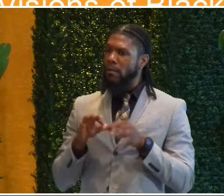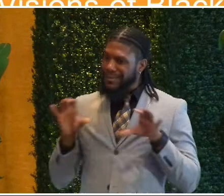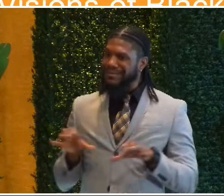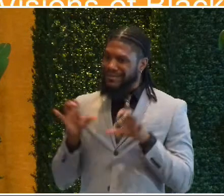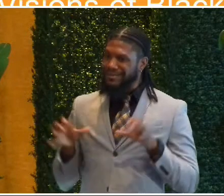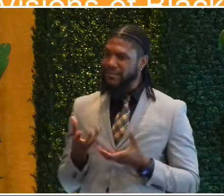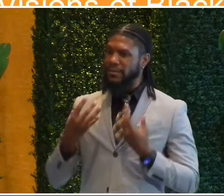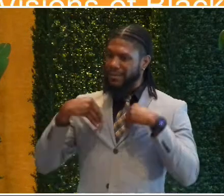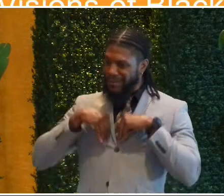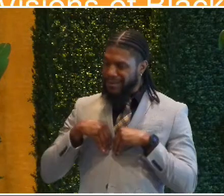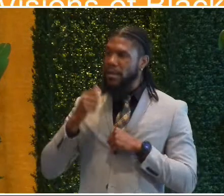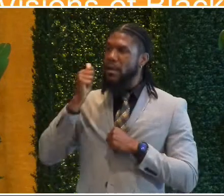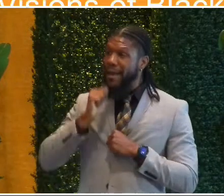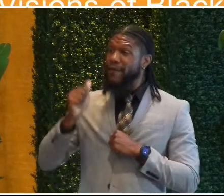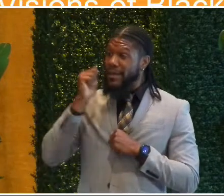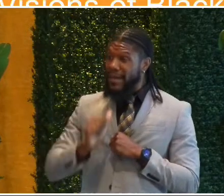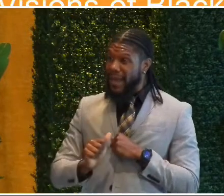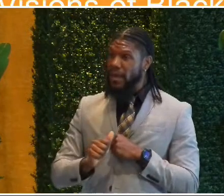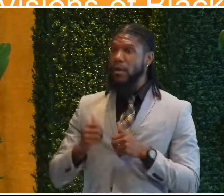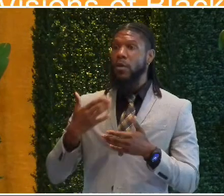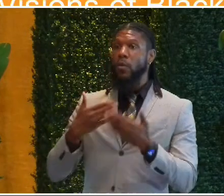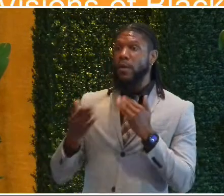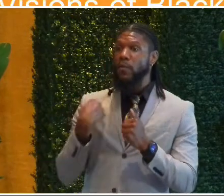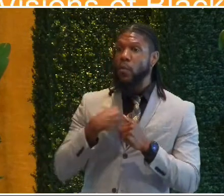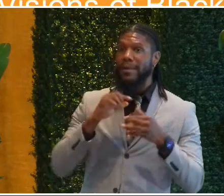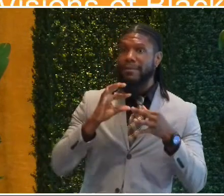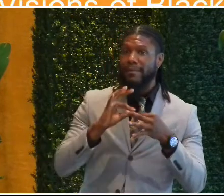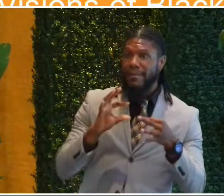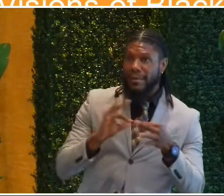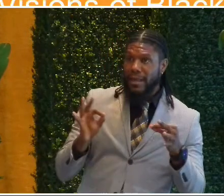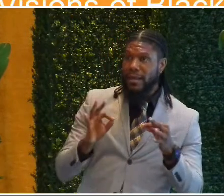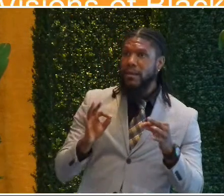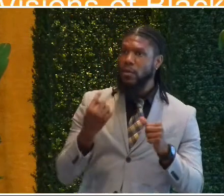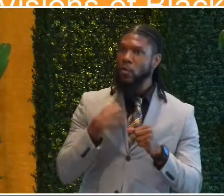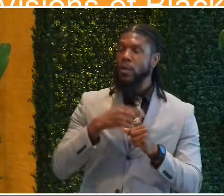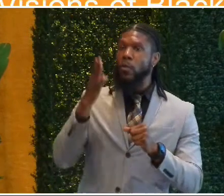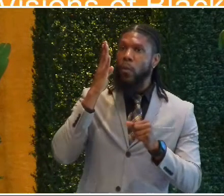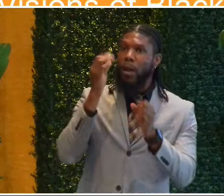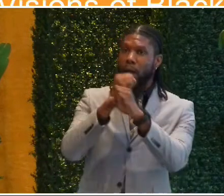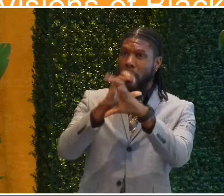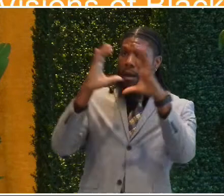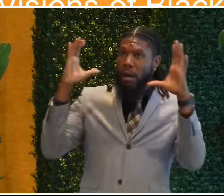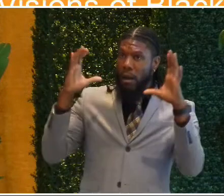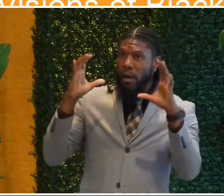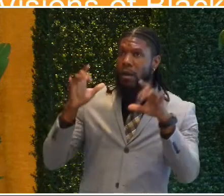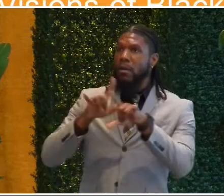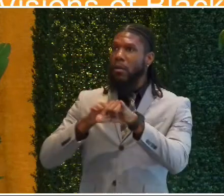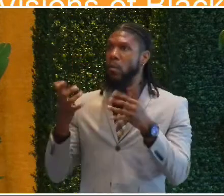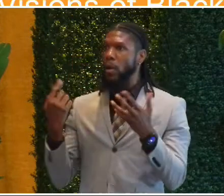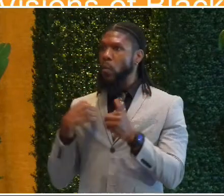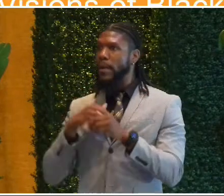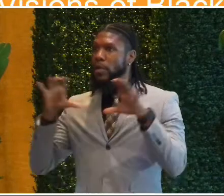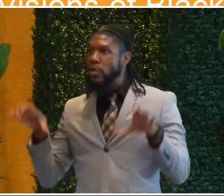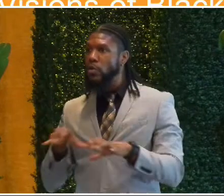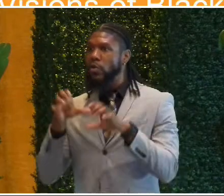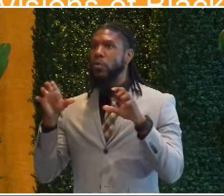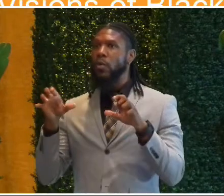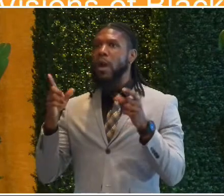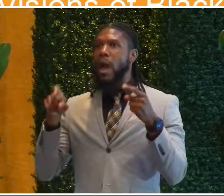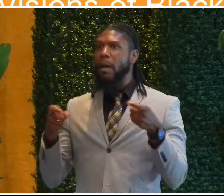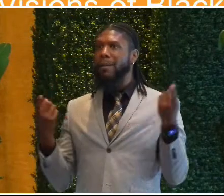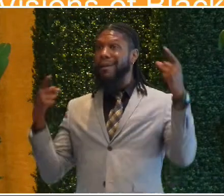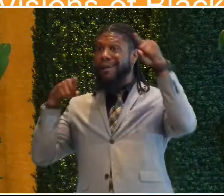us, shrinking the gap between what we say we believe and what we actually do. These things are